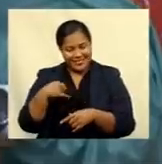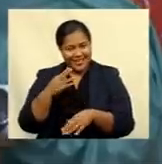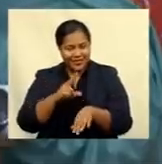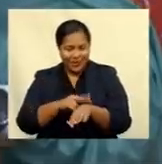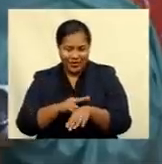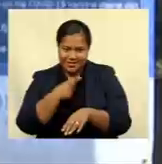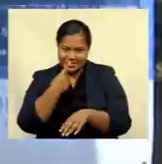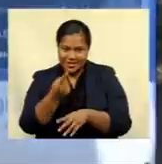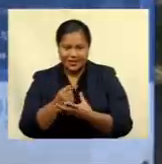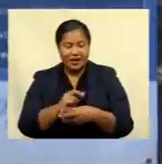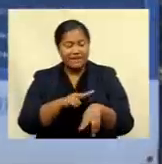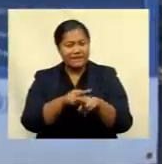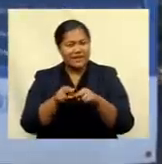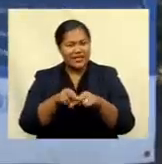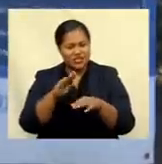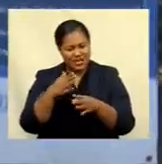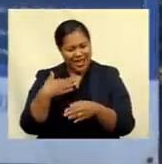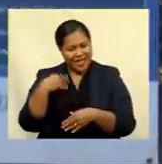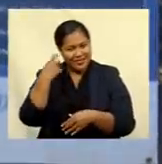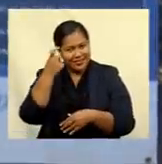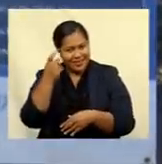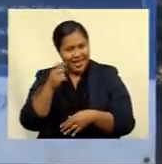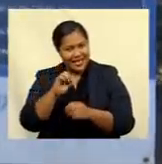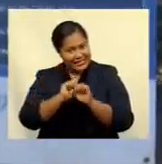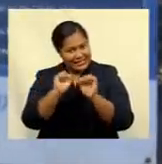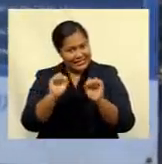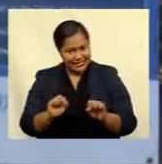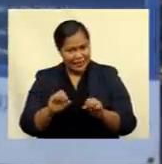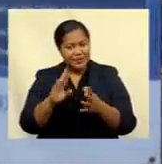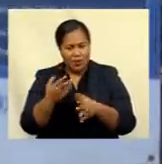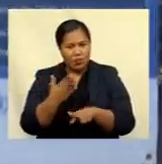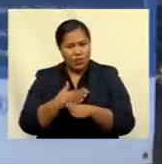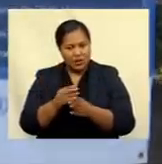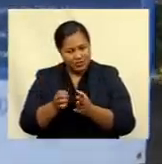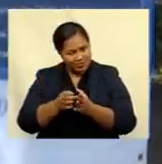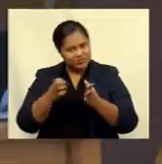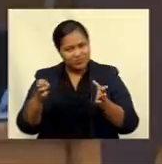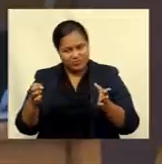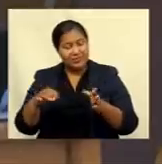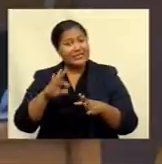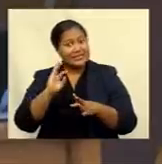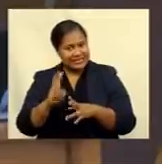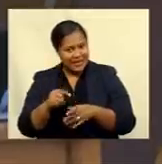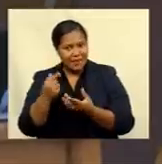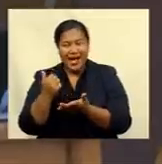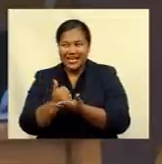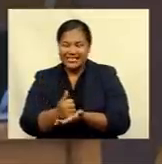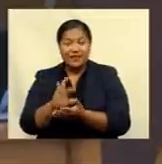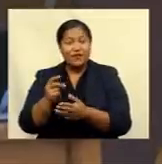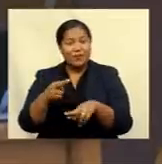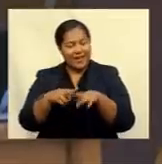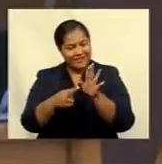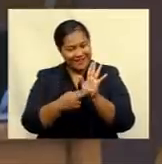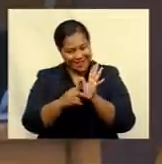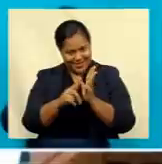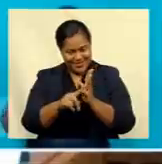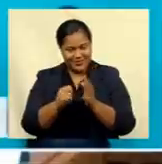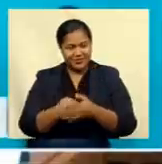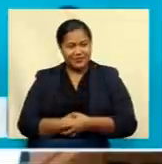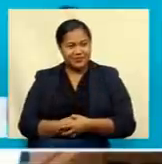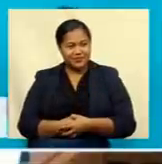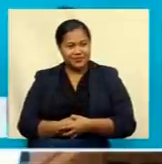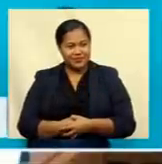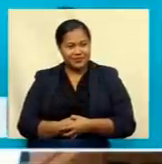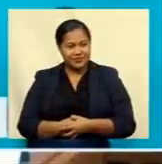Wanganambete says Fiji's healthcare system has been stretched and they have sought assistance from the Fiji National University. We've asked